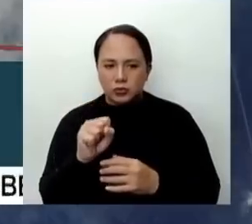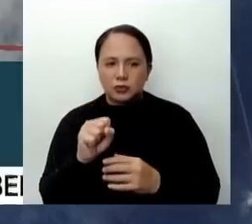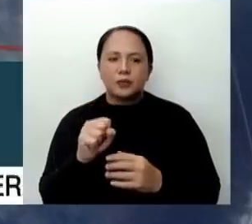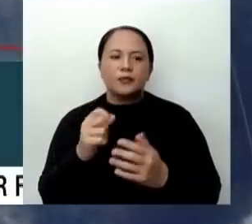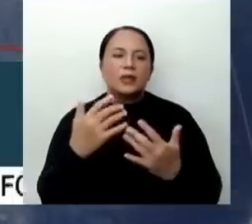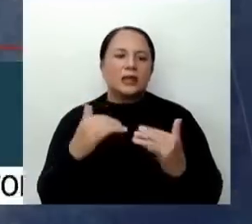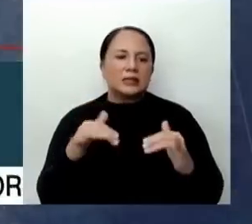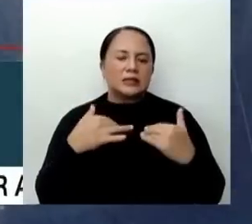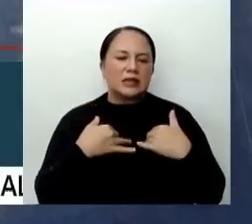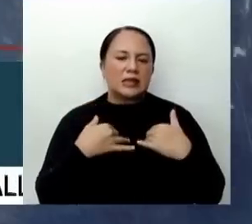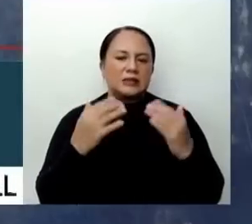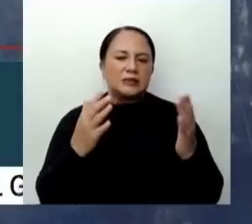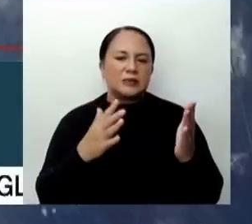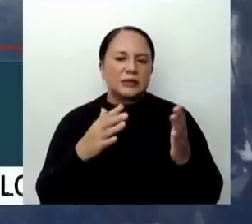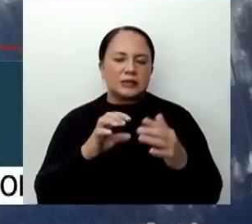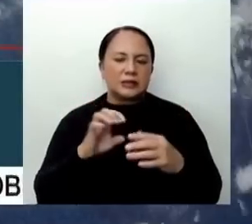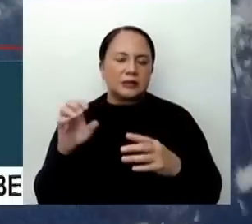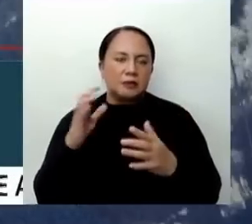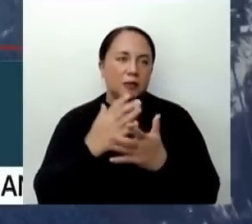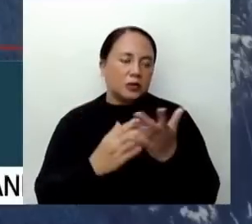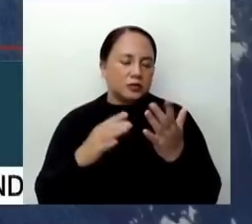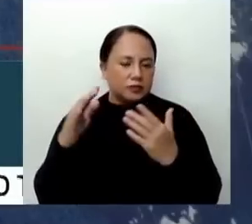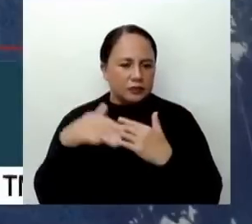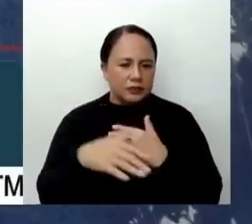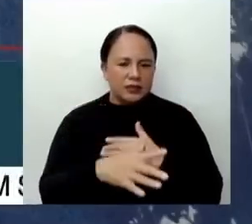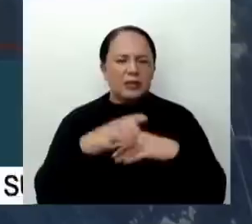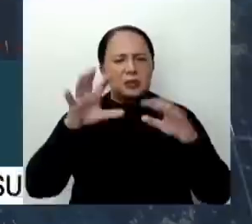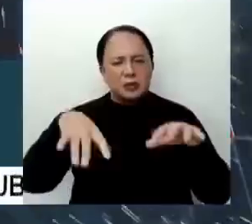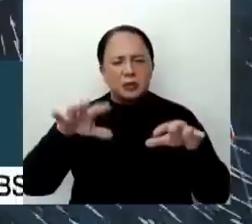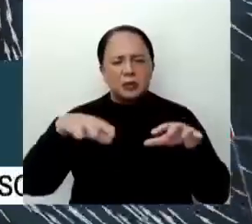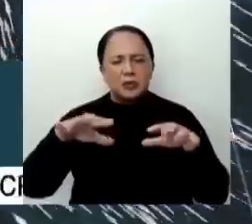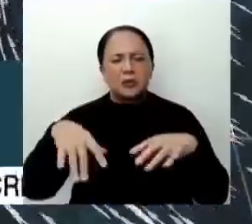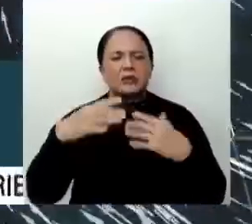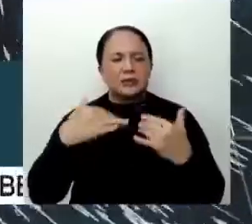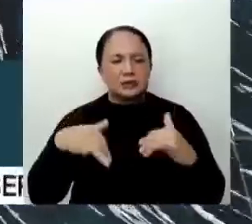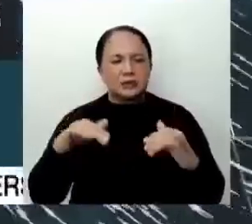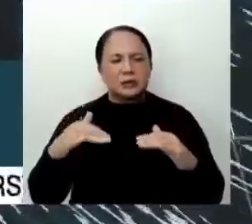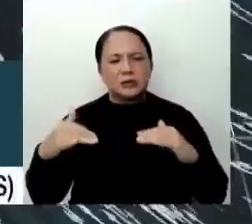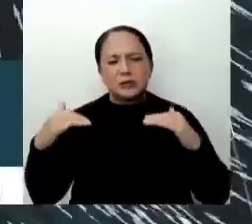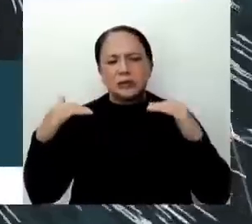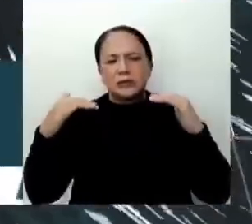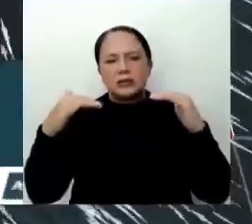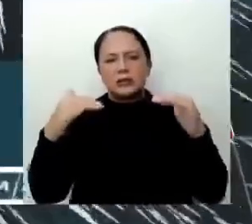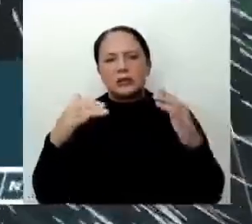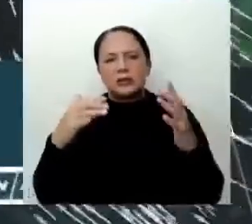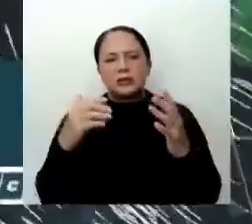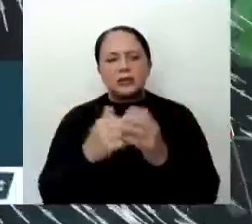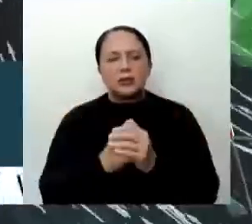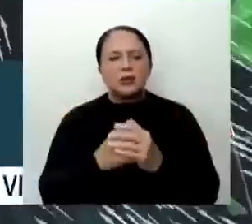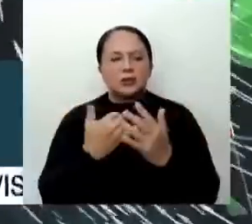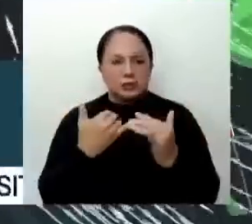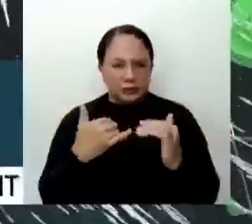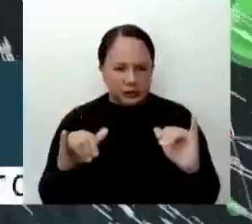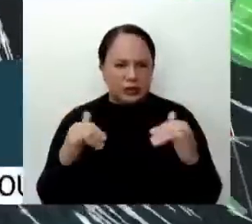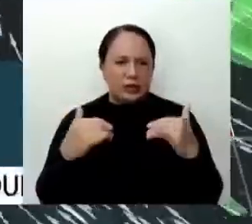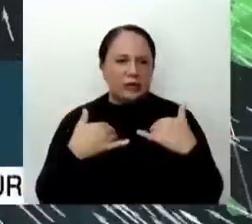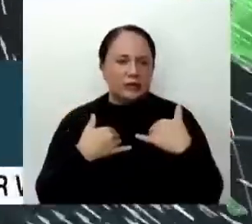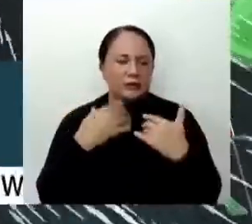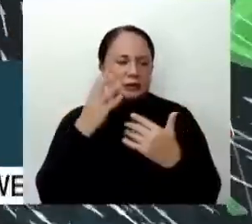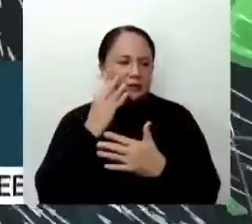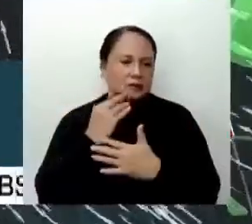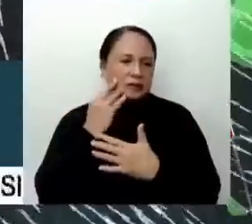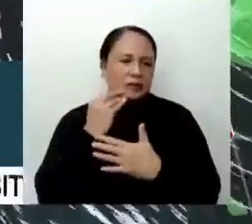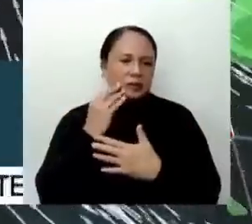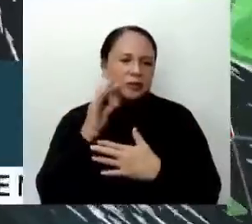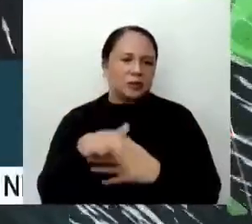those in the eastern side of Luzon. Scattered rains from the typhoon and the enhanced southwest monsoon or habagat will also be experienced over